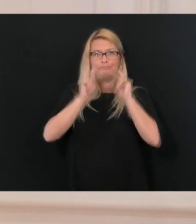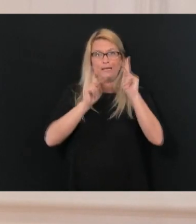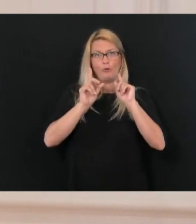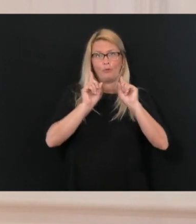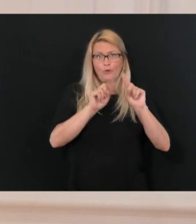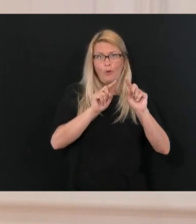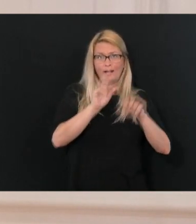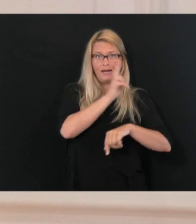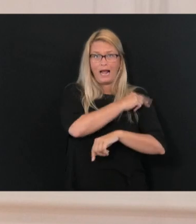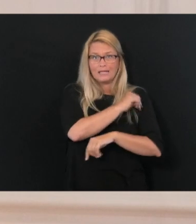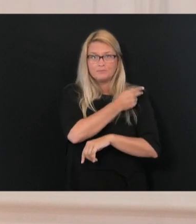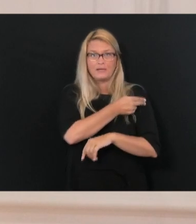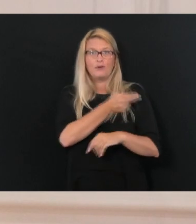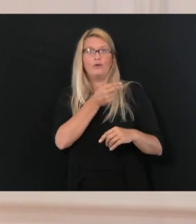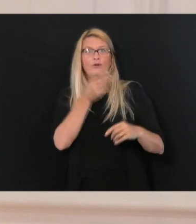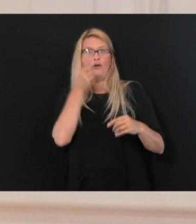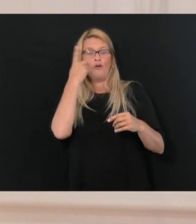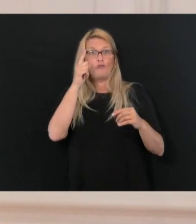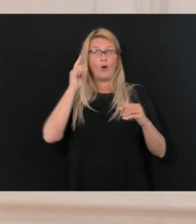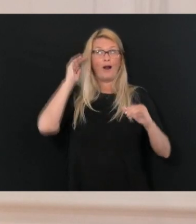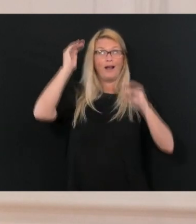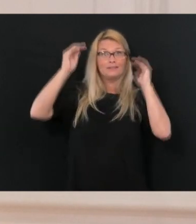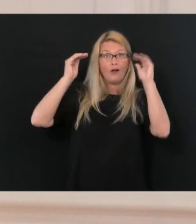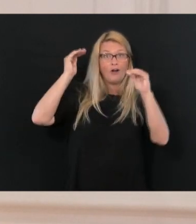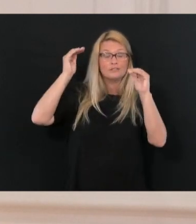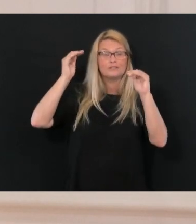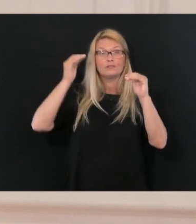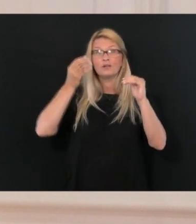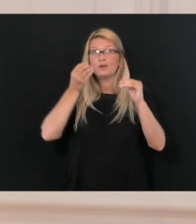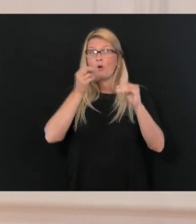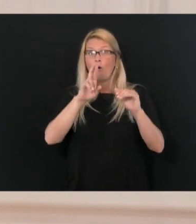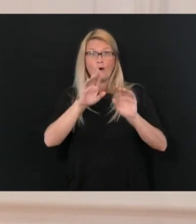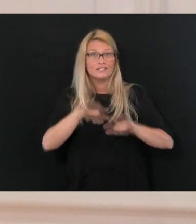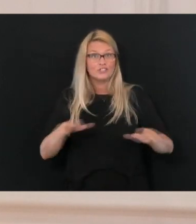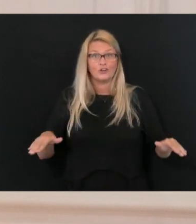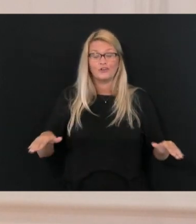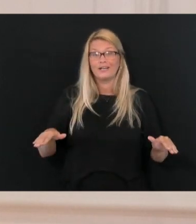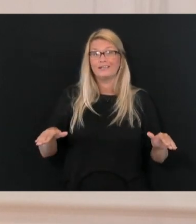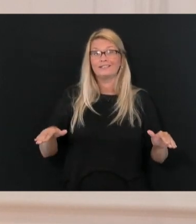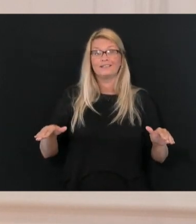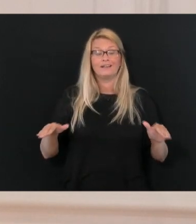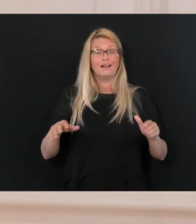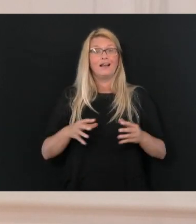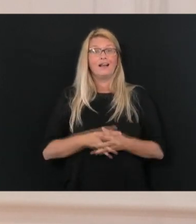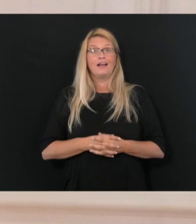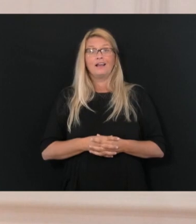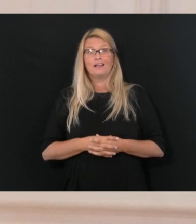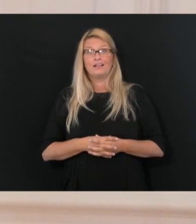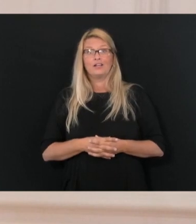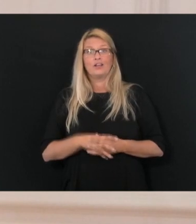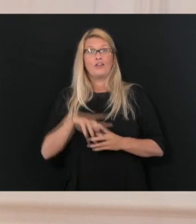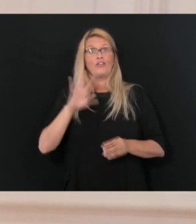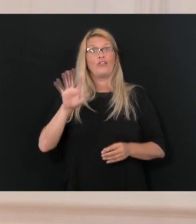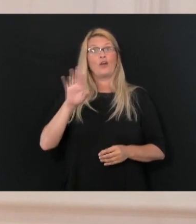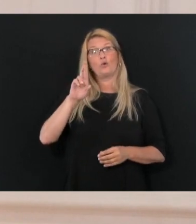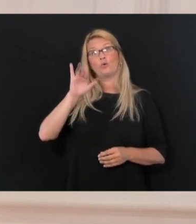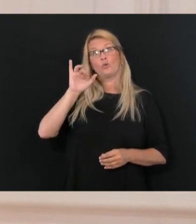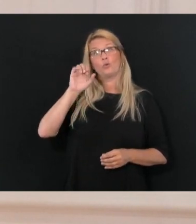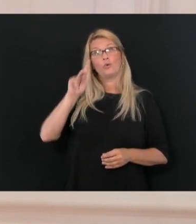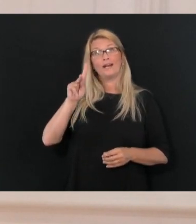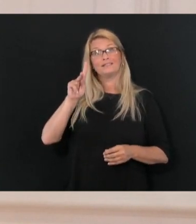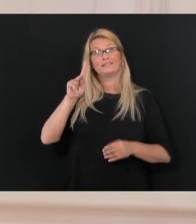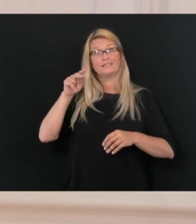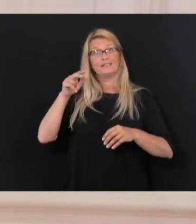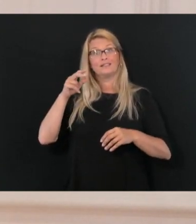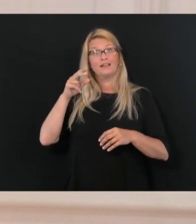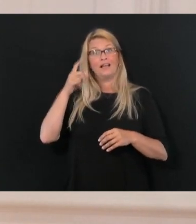whether they are adult or children, pediatric patients, their risk of going to the ICU is